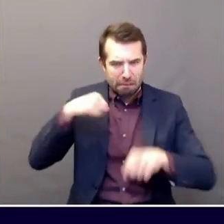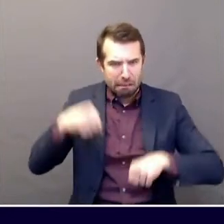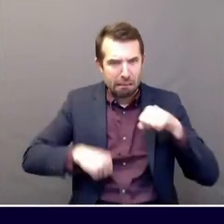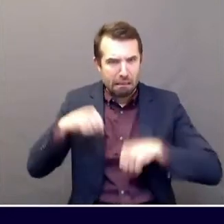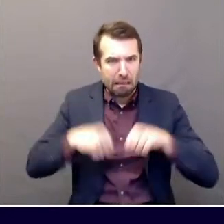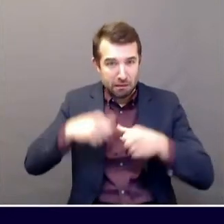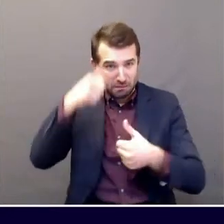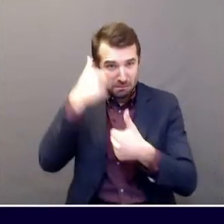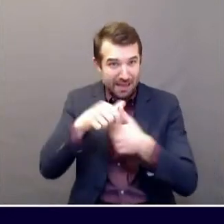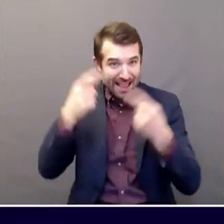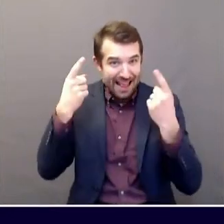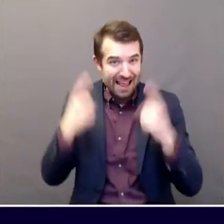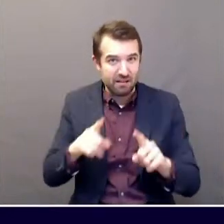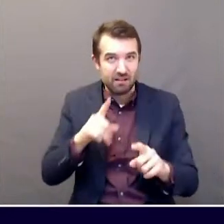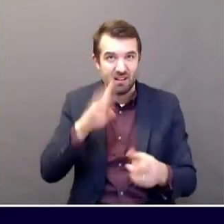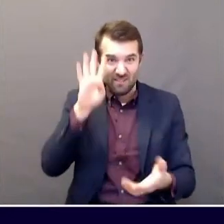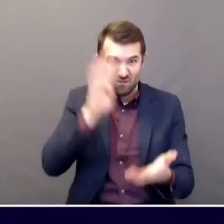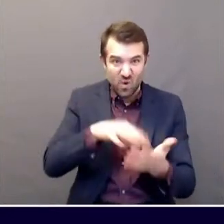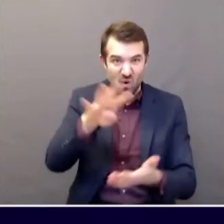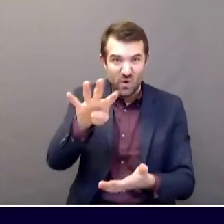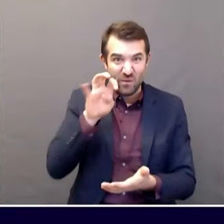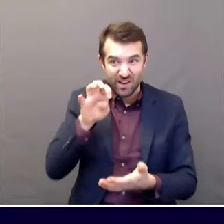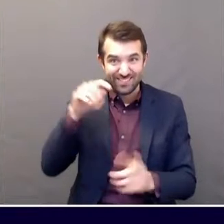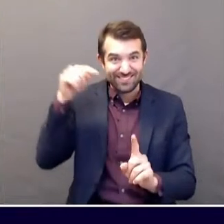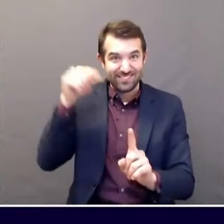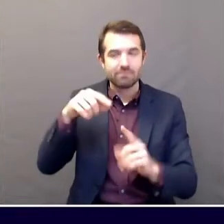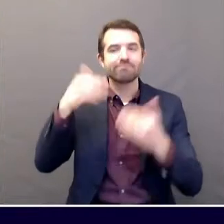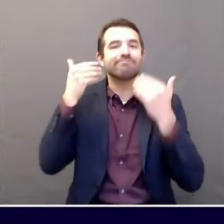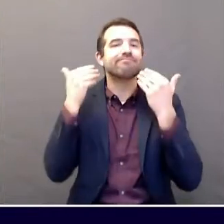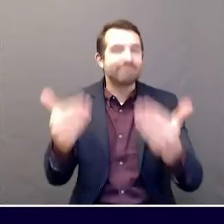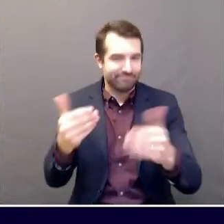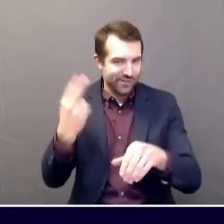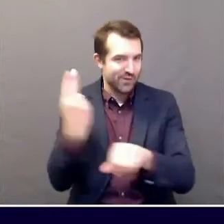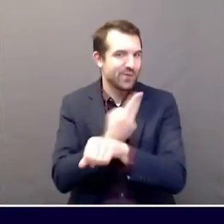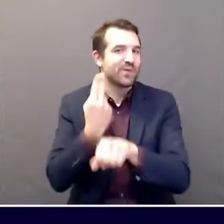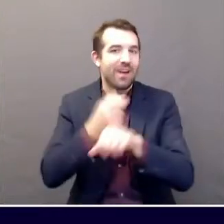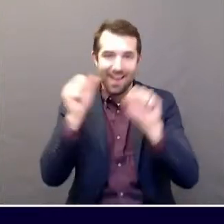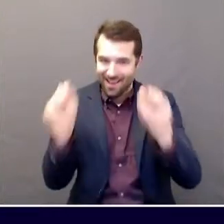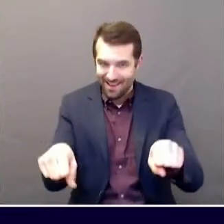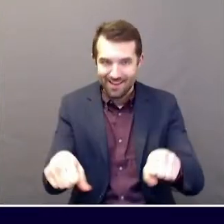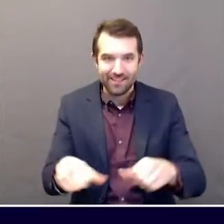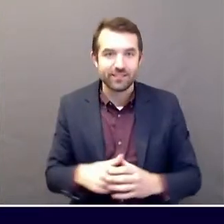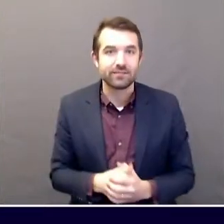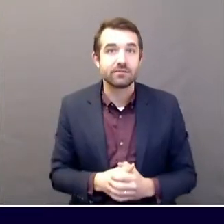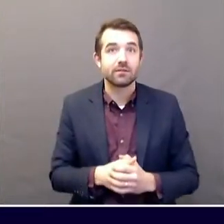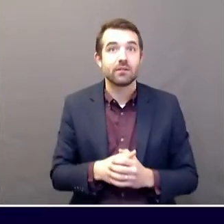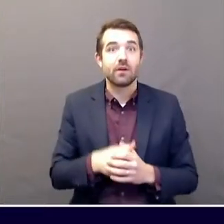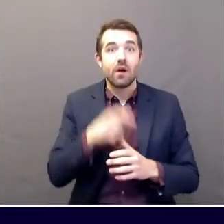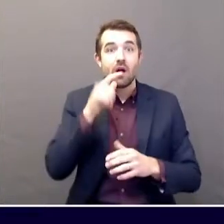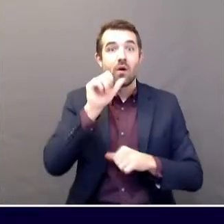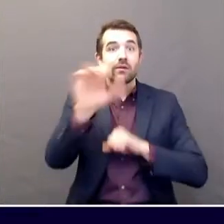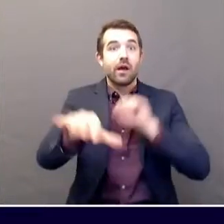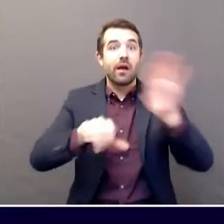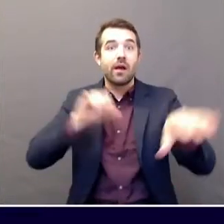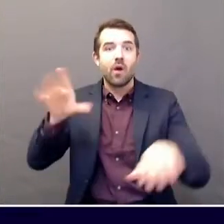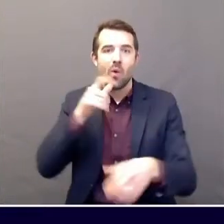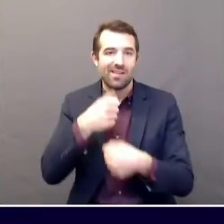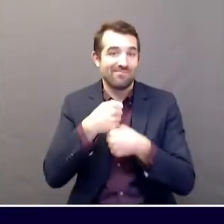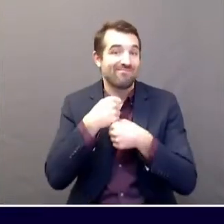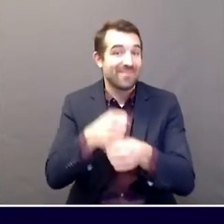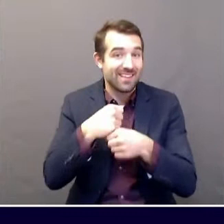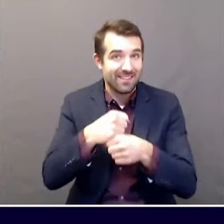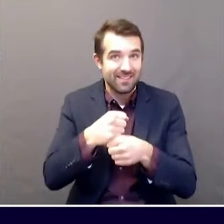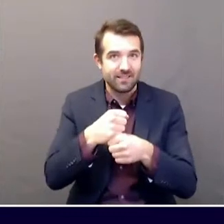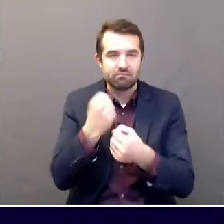viable. This is good news. The distributor and the manufacturer, Moderna, conducted a safety